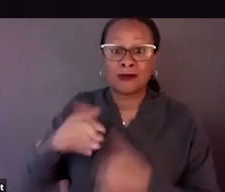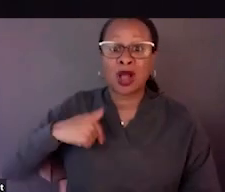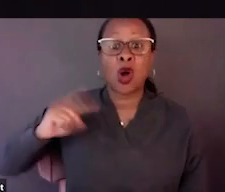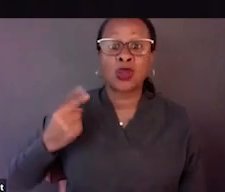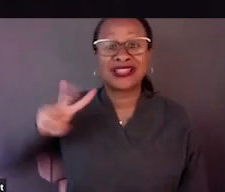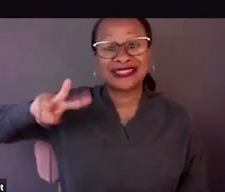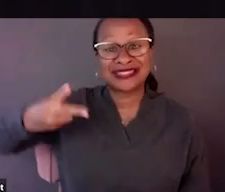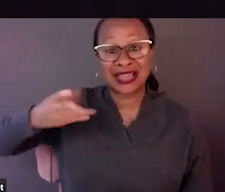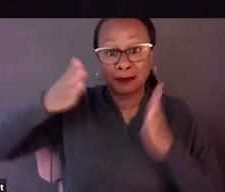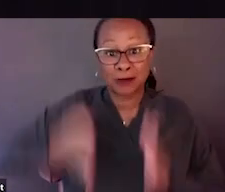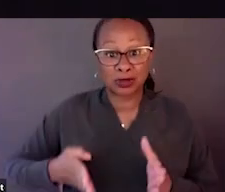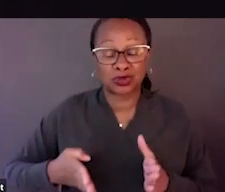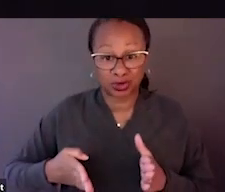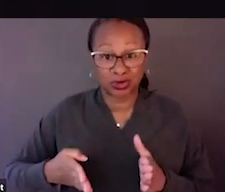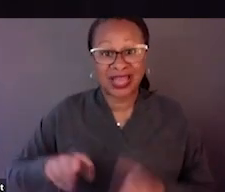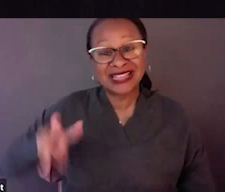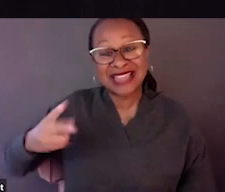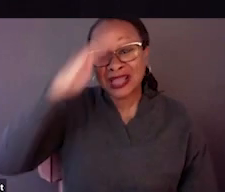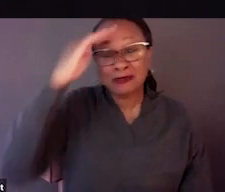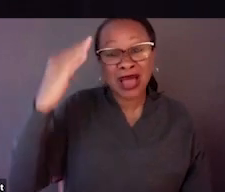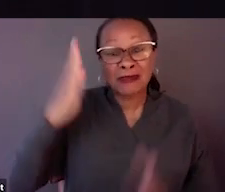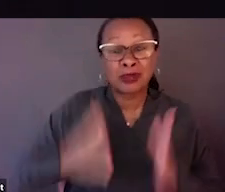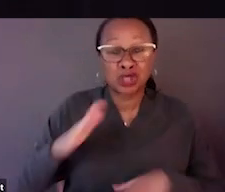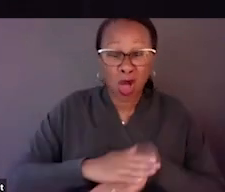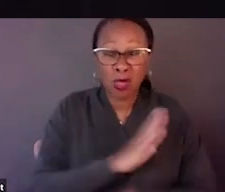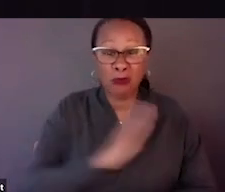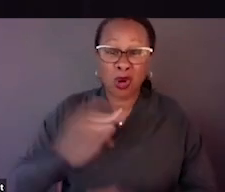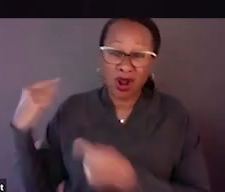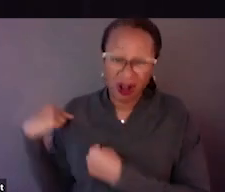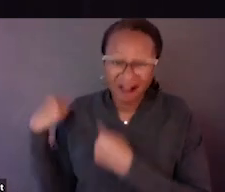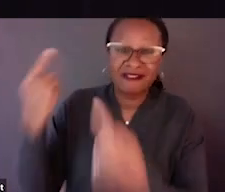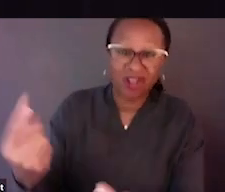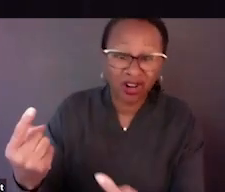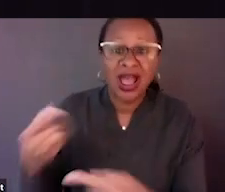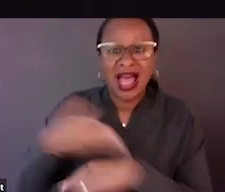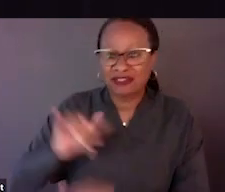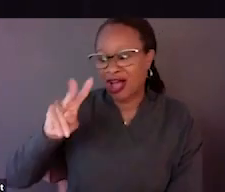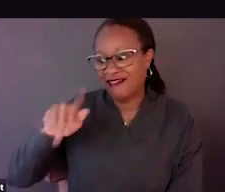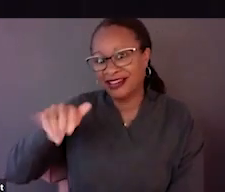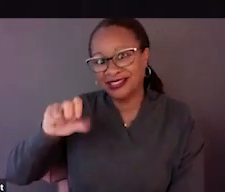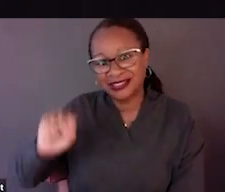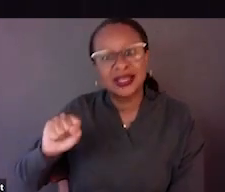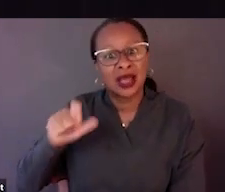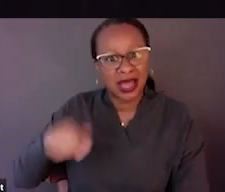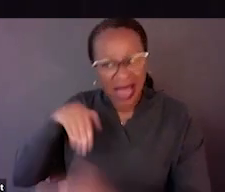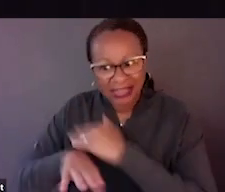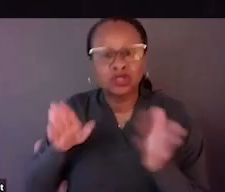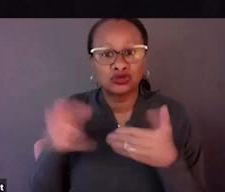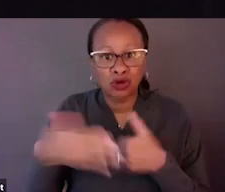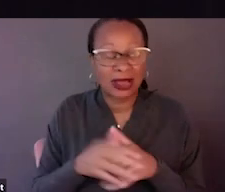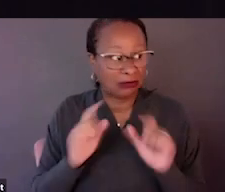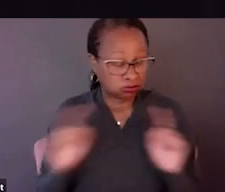ever second Black person ever on the board after Cheryl Boone Isaacs. Wow. And I walked into that room and it's all